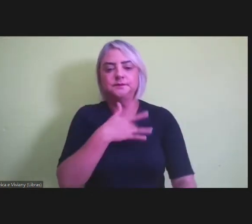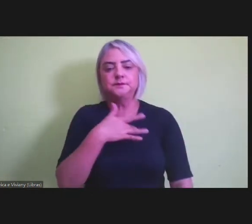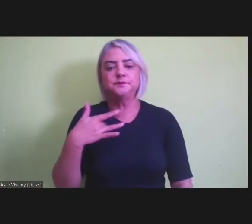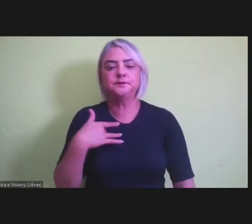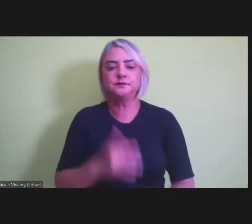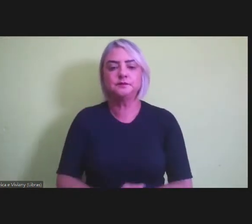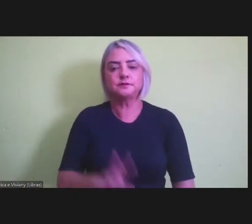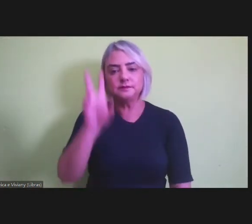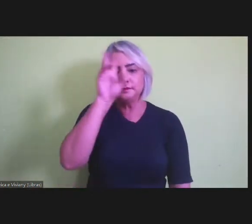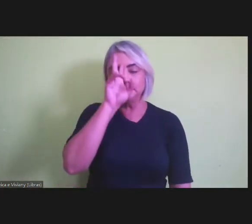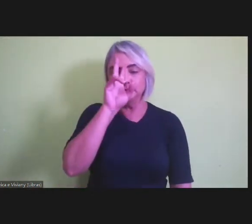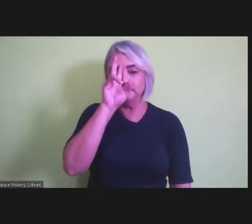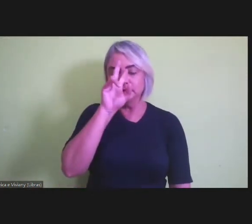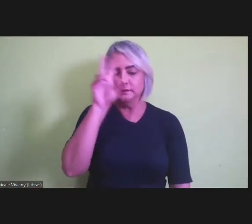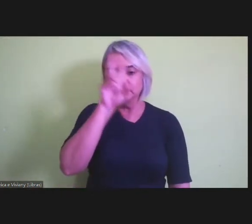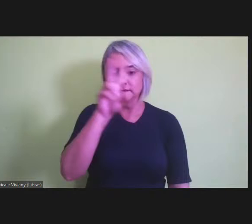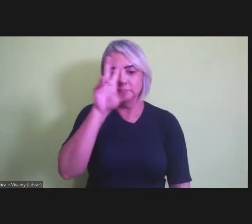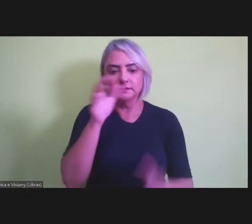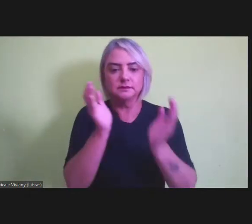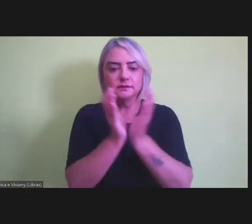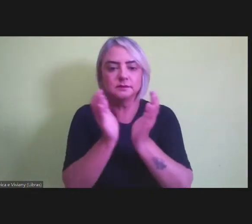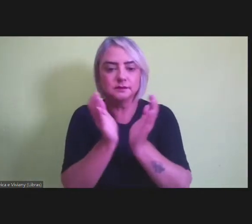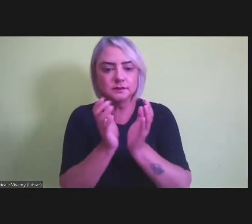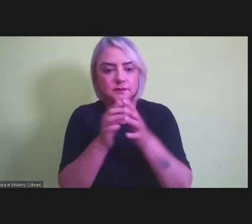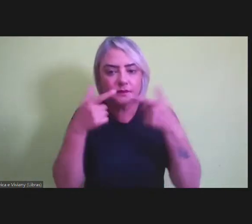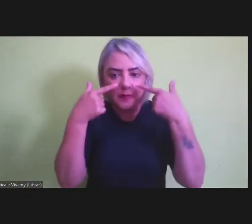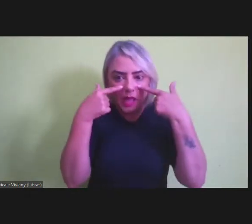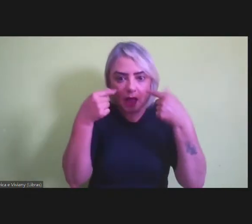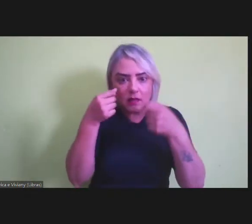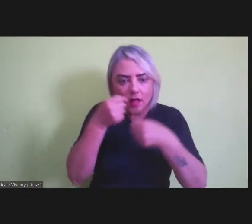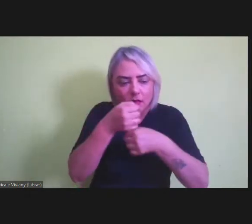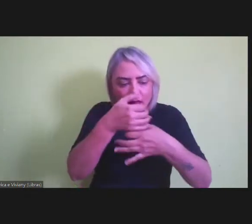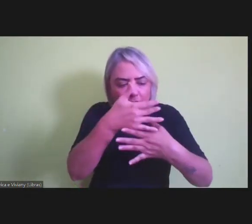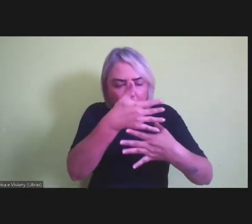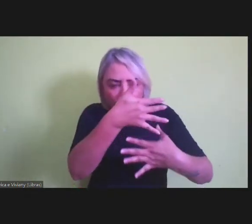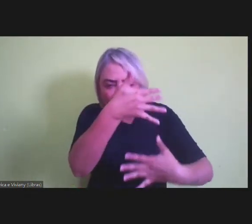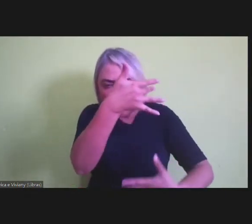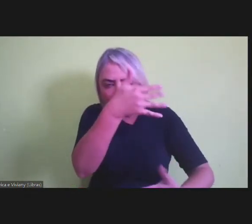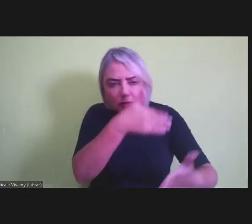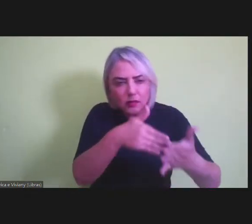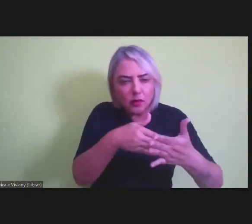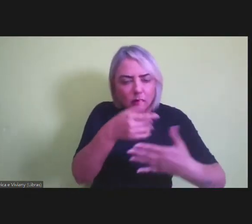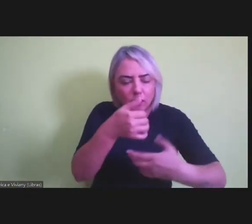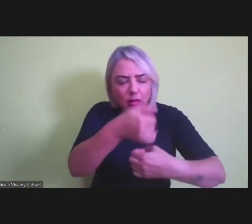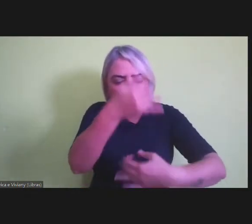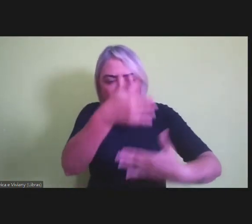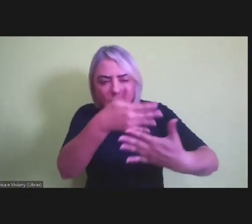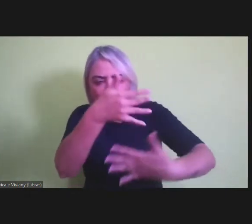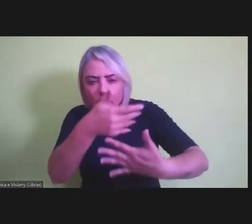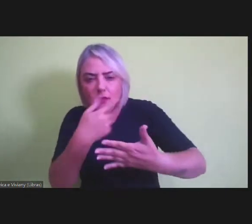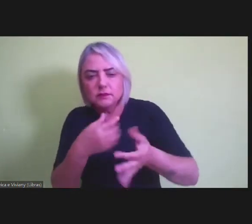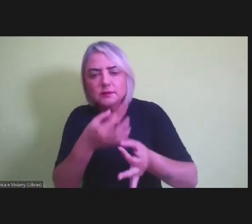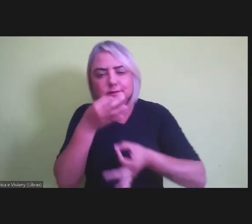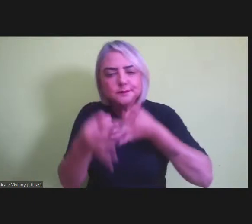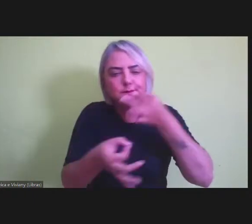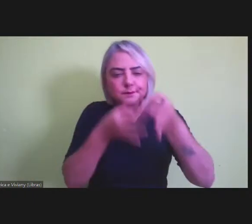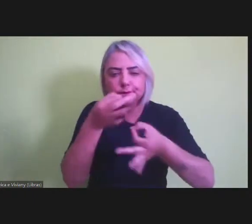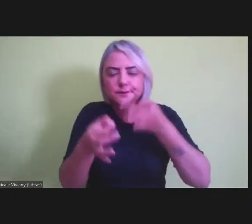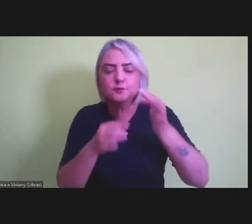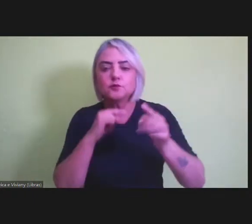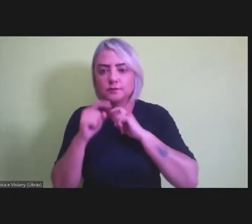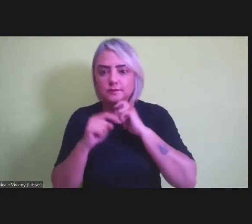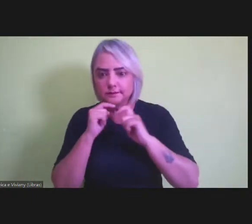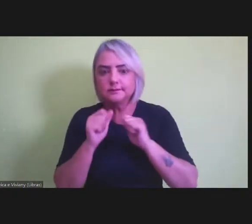of primary health care. We remember that our team will be looking at the chat during the event to see